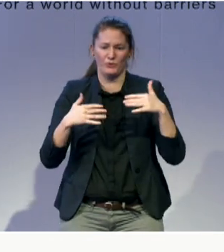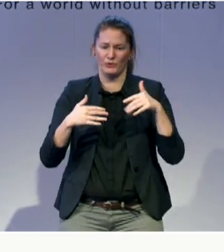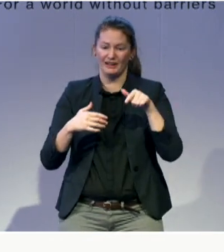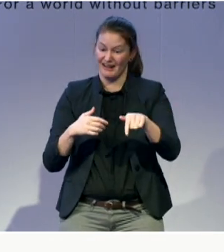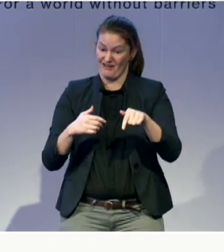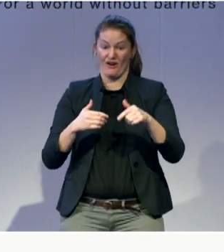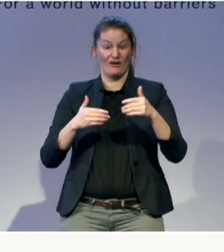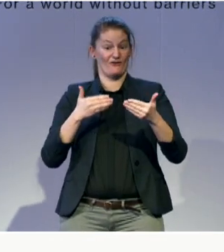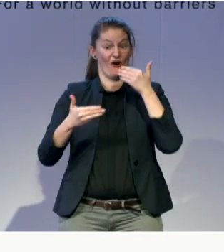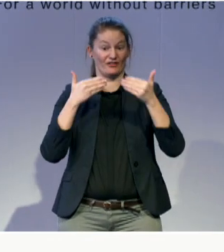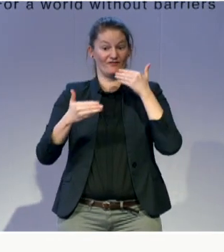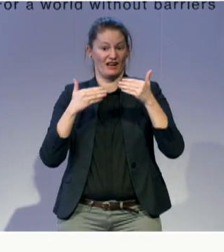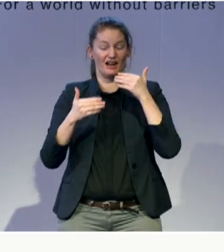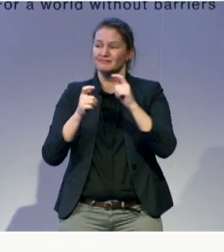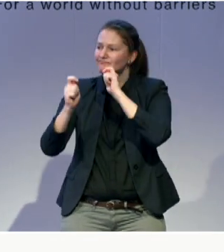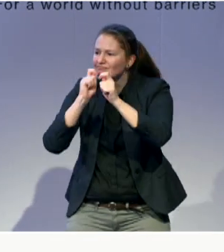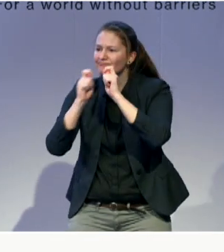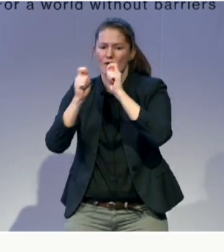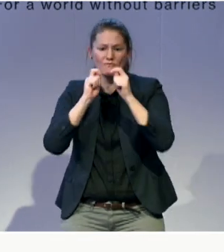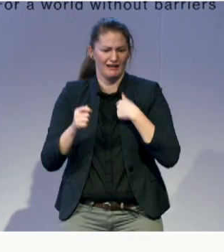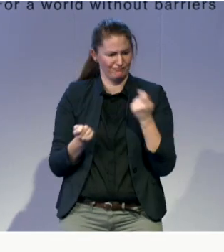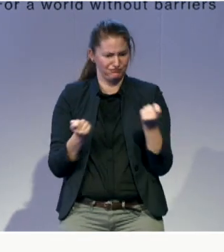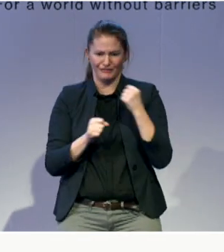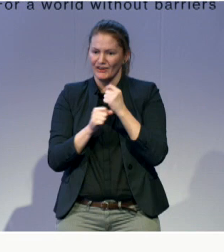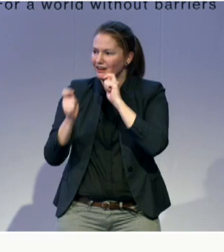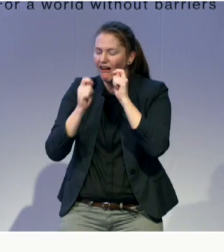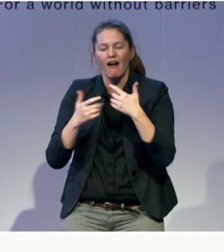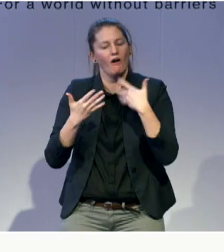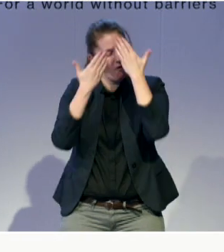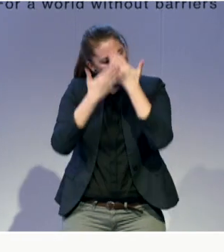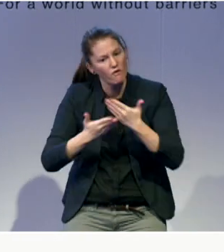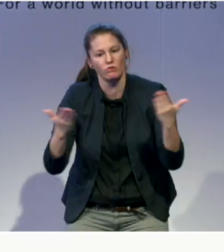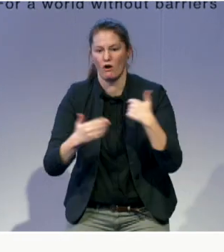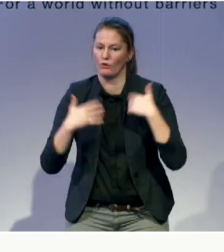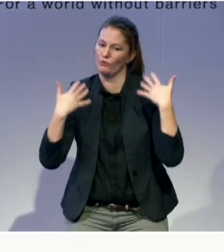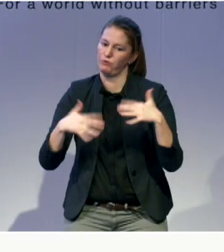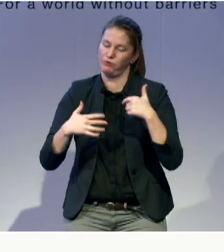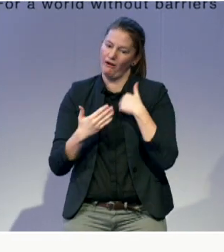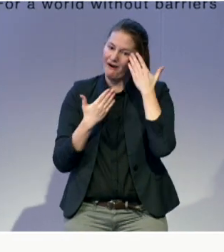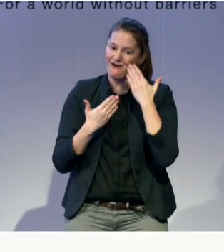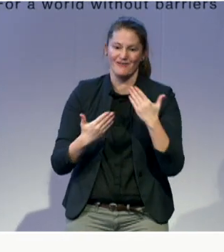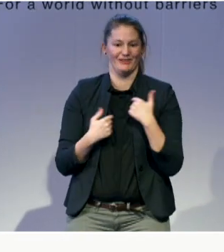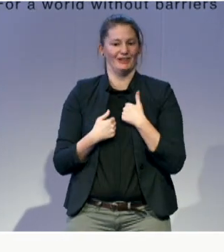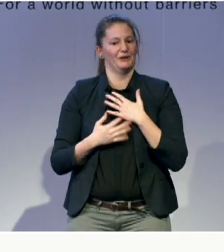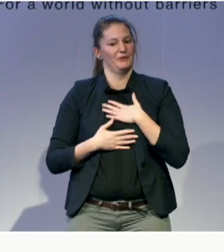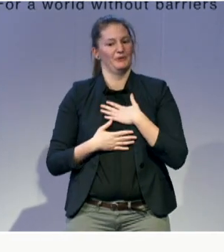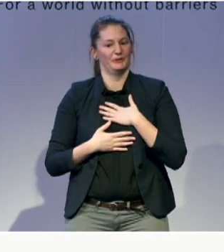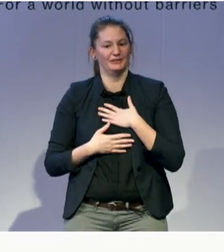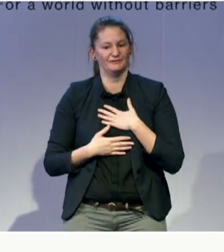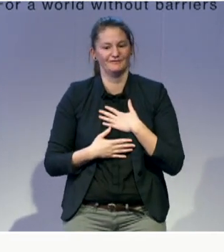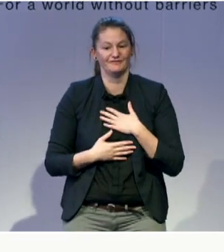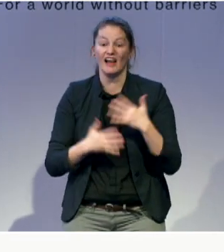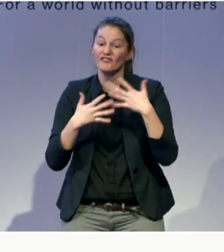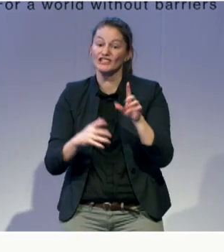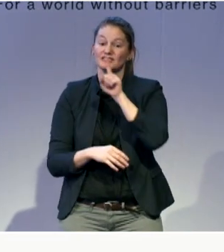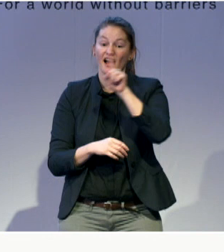emotion in my voice because being here for 11 years, and you watch this family grow and grow and